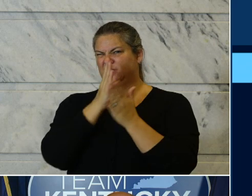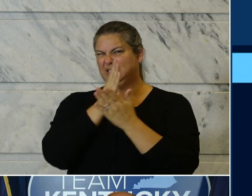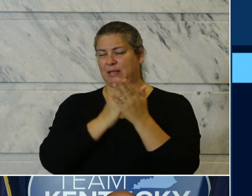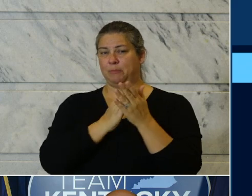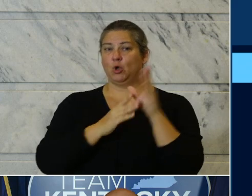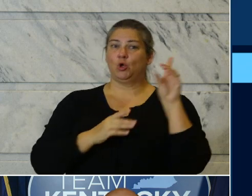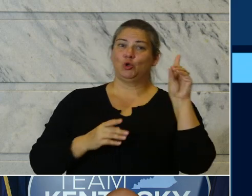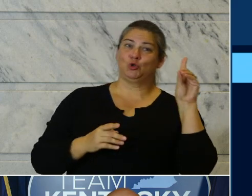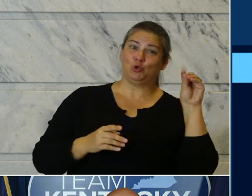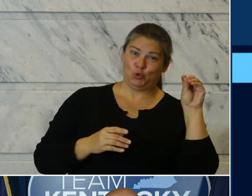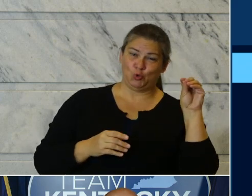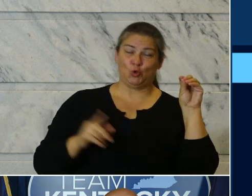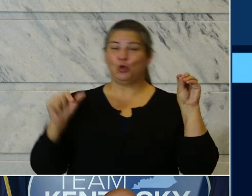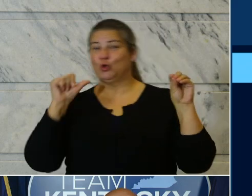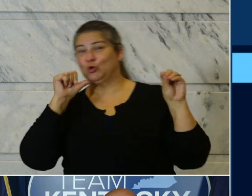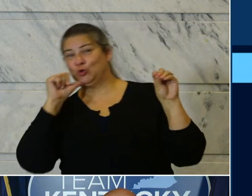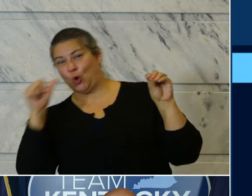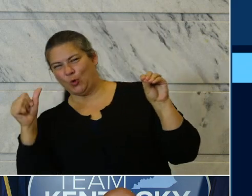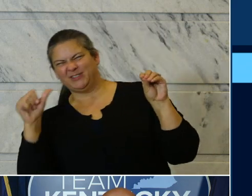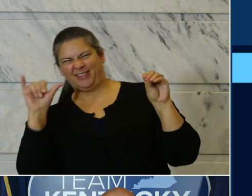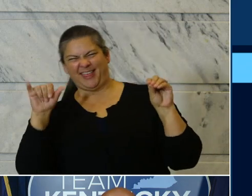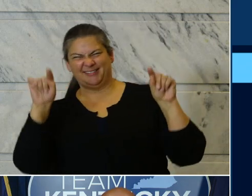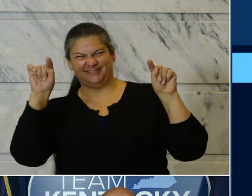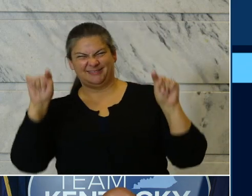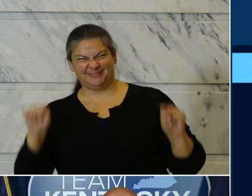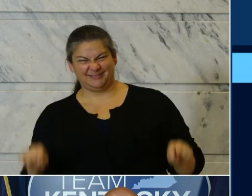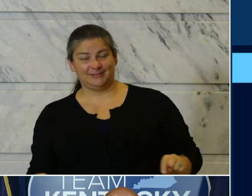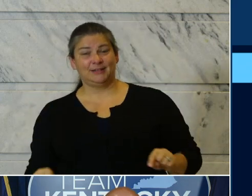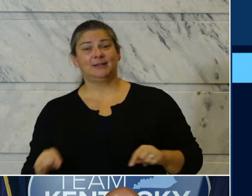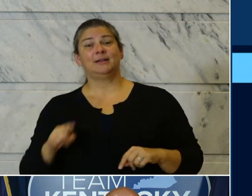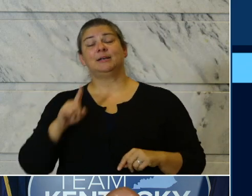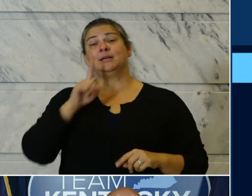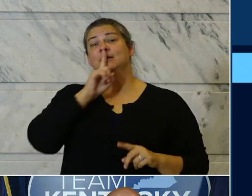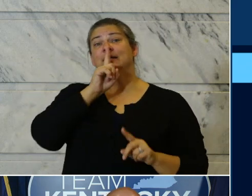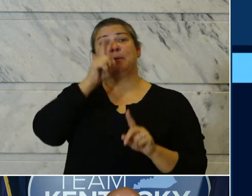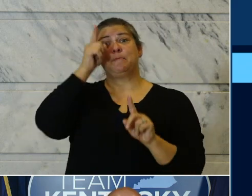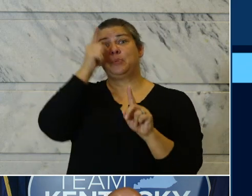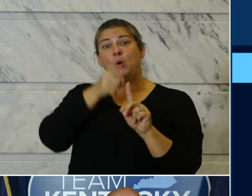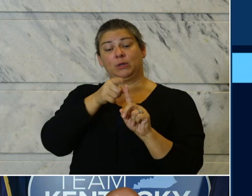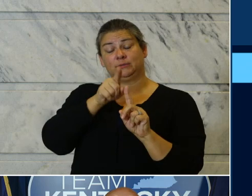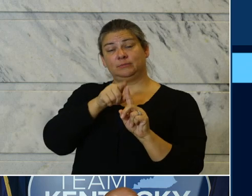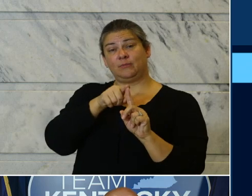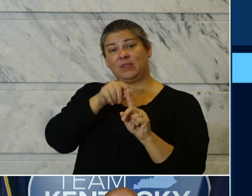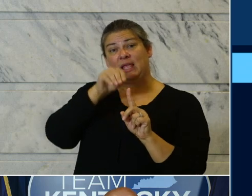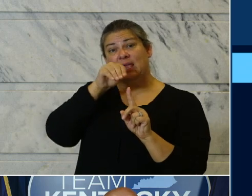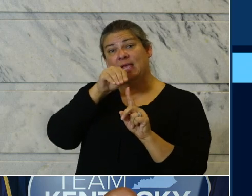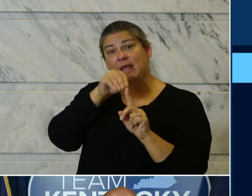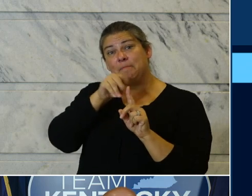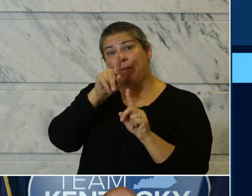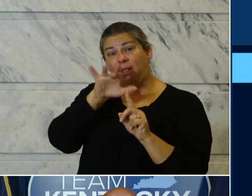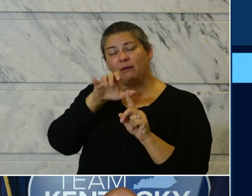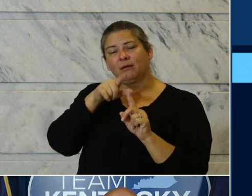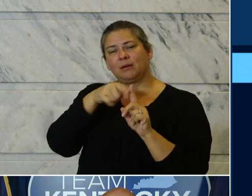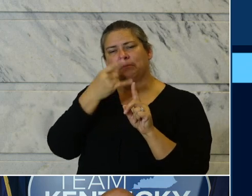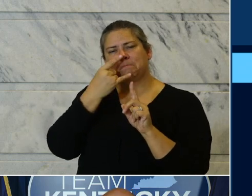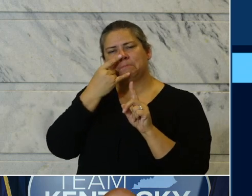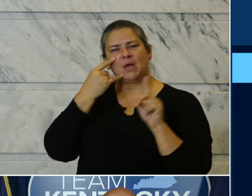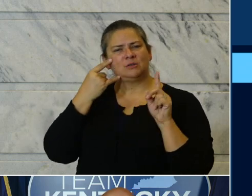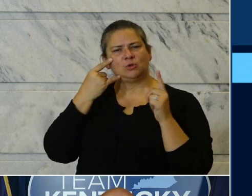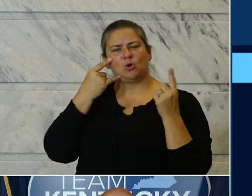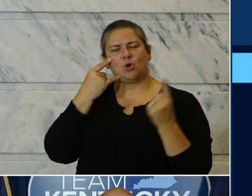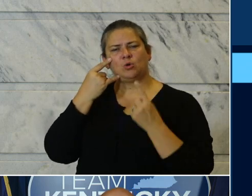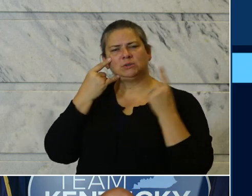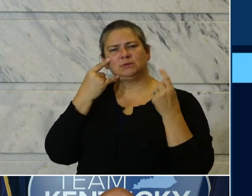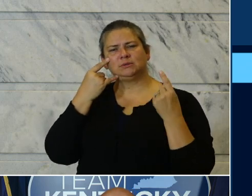don'ts. But the key things are the same we've been telling you all along. When you're out in public, wear a mask at all times. And no, a